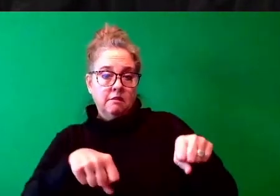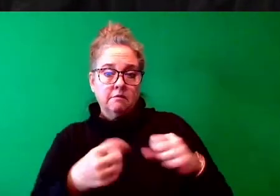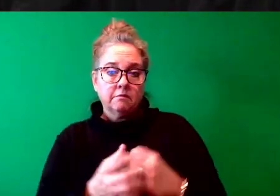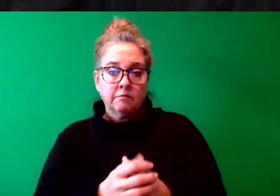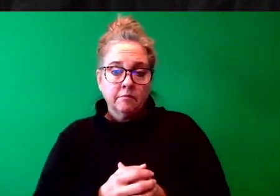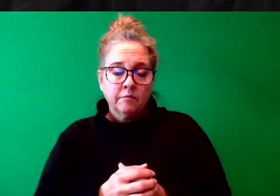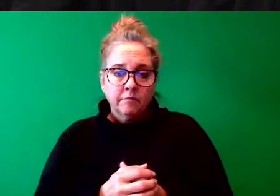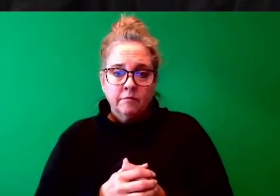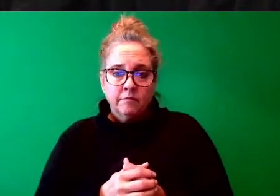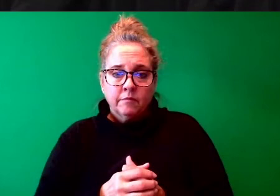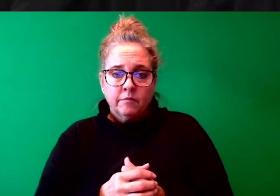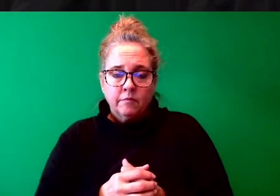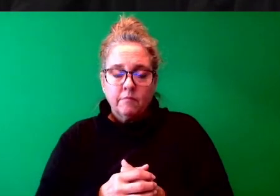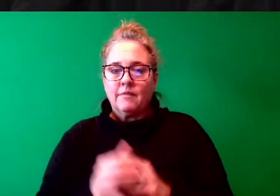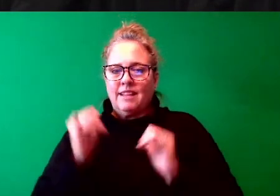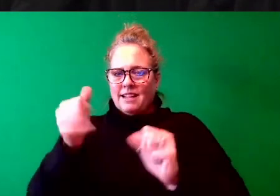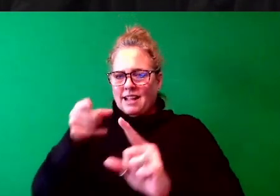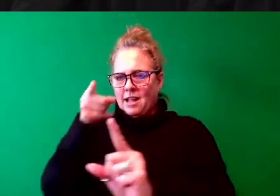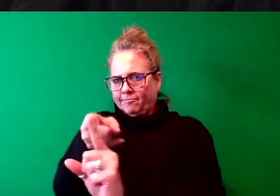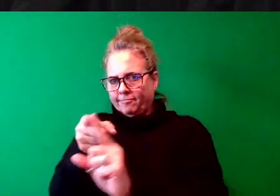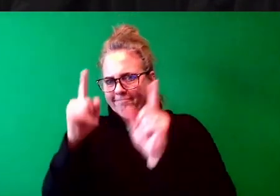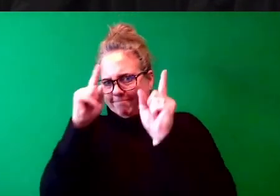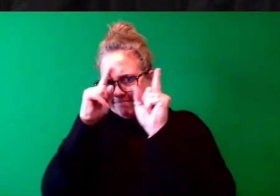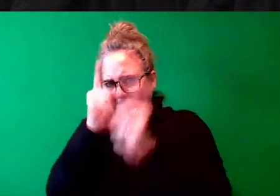strategically focused committee,